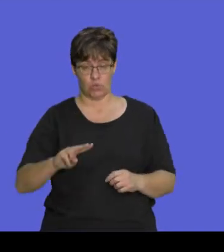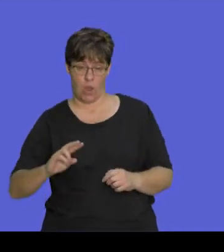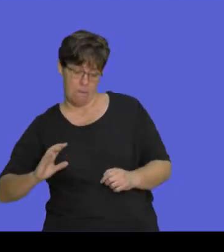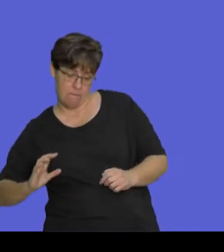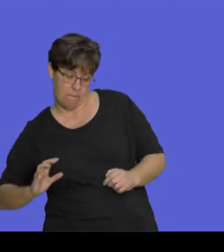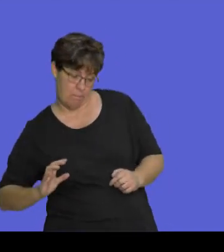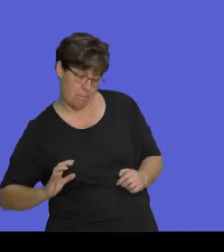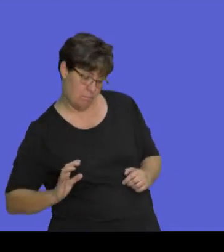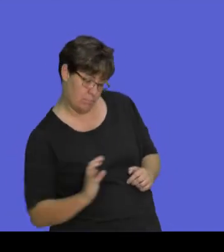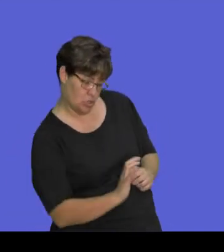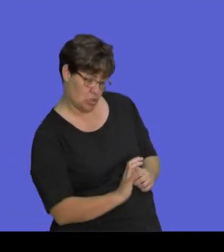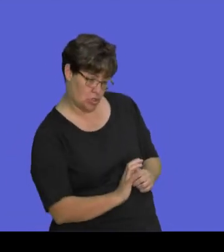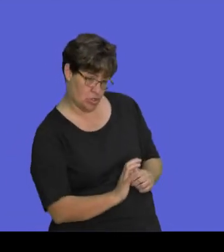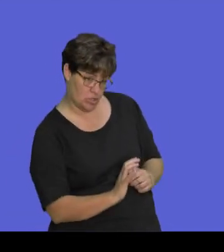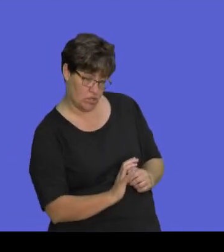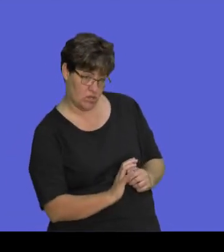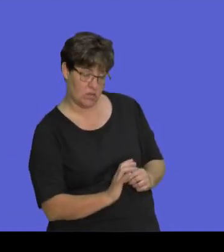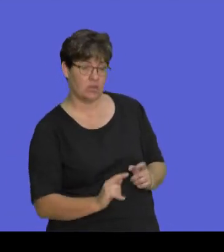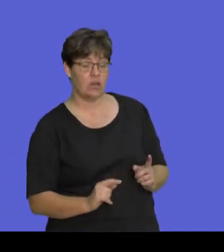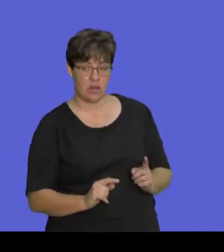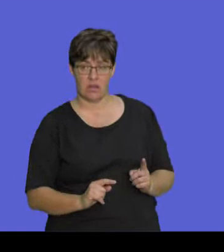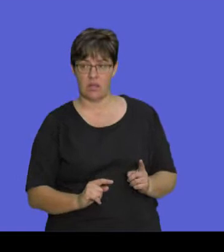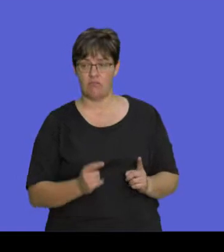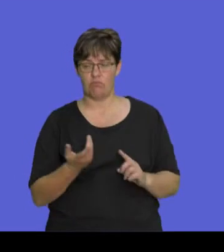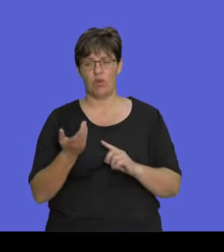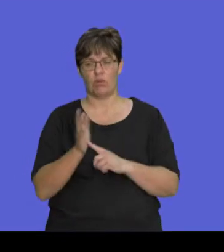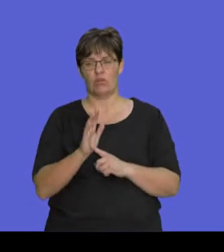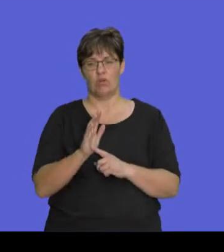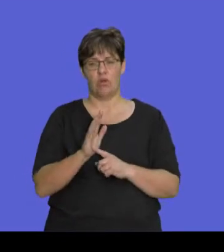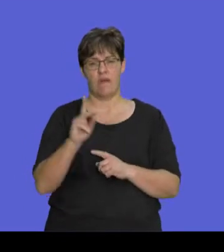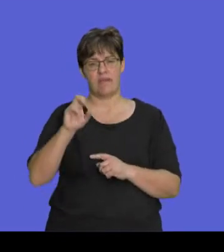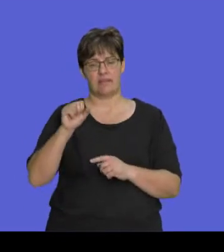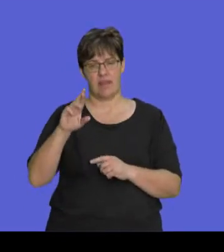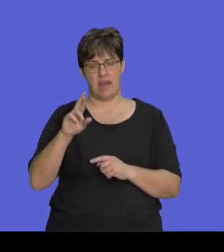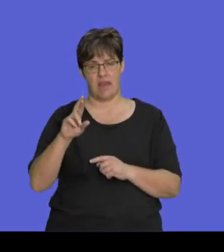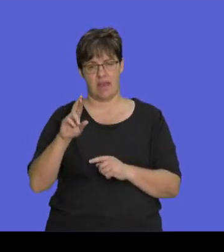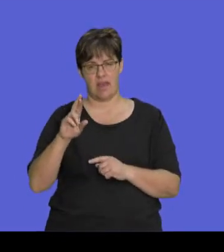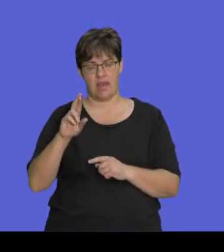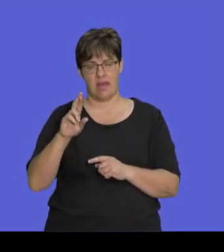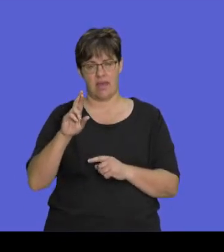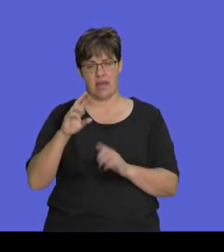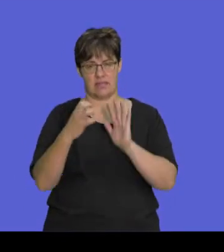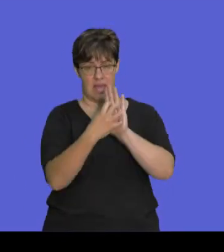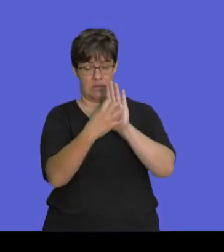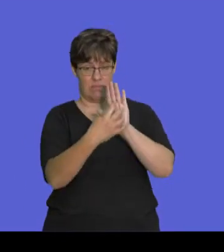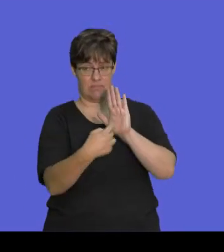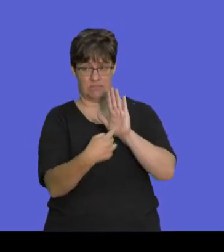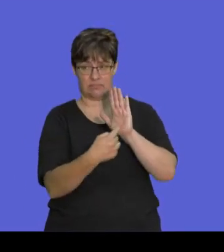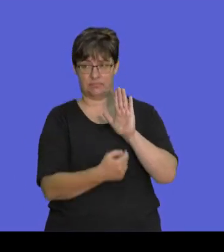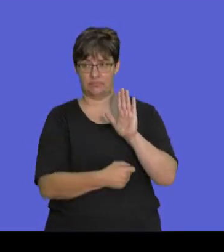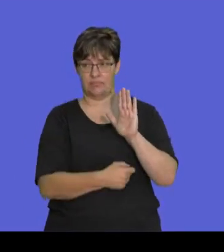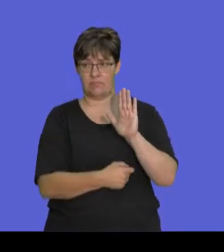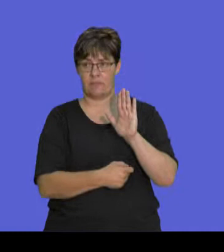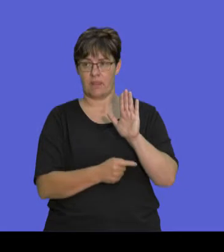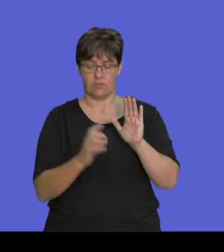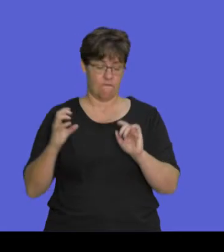draw a vector diagram, would have, that's our Q1. So this is the force of Q1 by Q2, and then